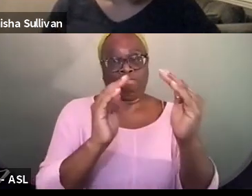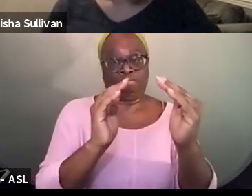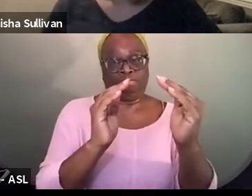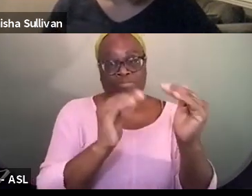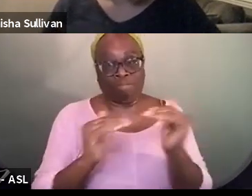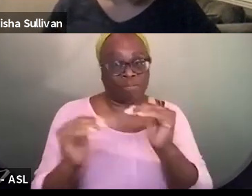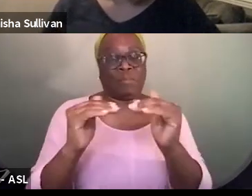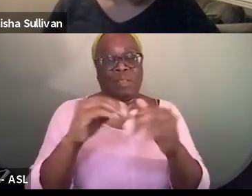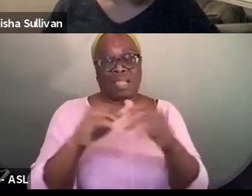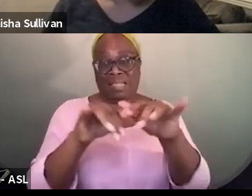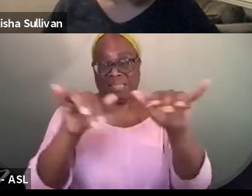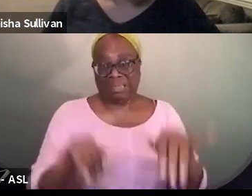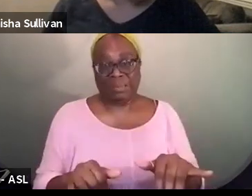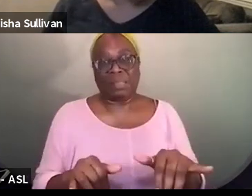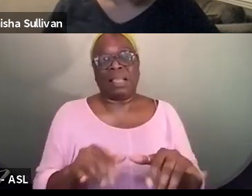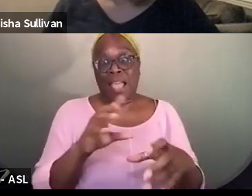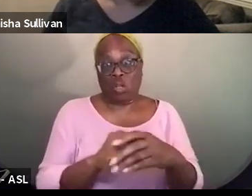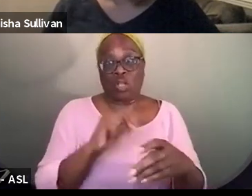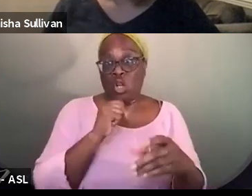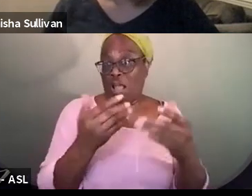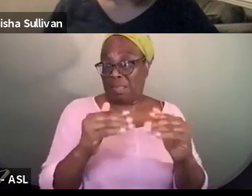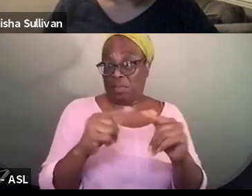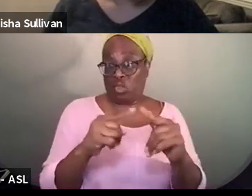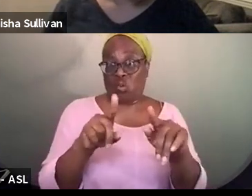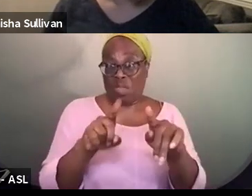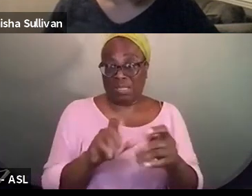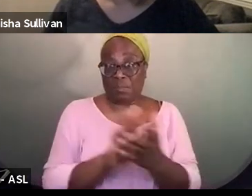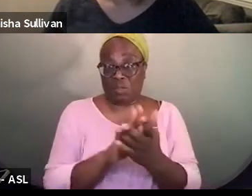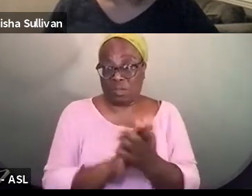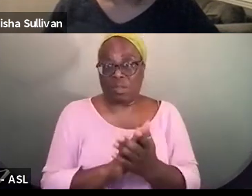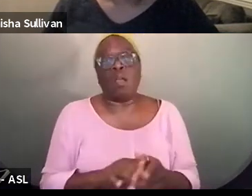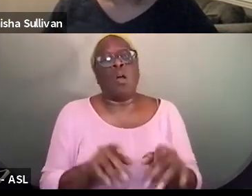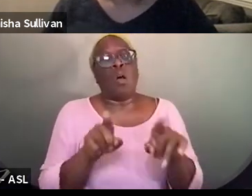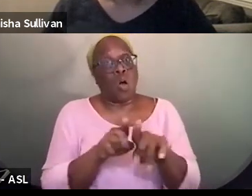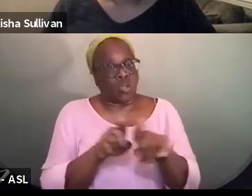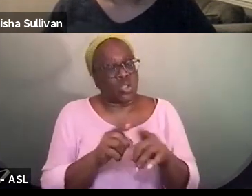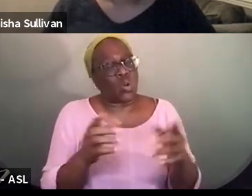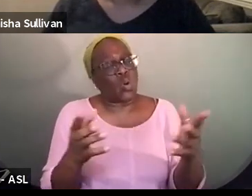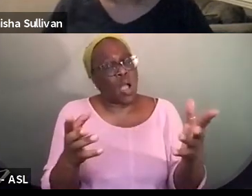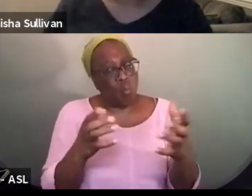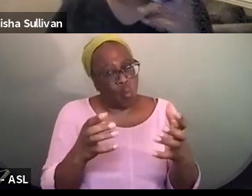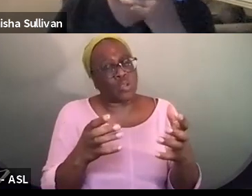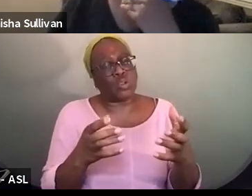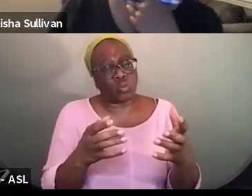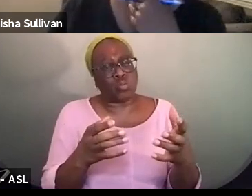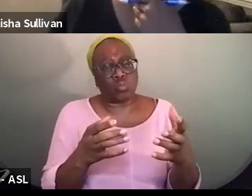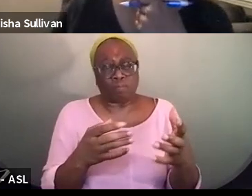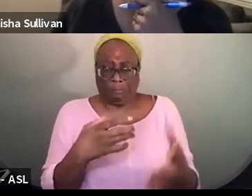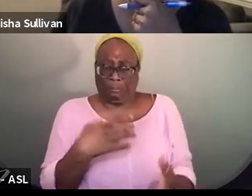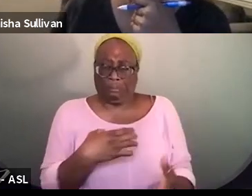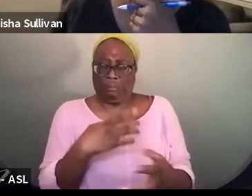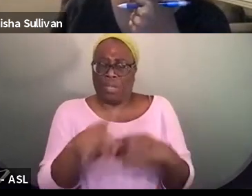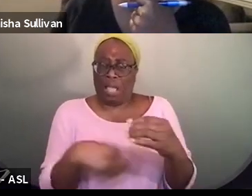including but not limited to the exam schools. Finally, I want to push back on the idea of an assessment as some kind of objective measure,